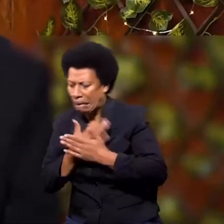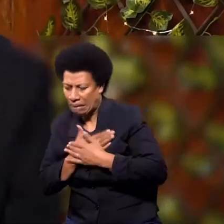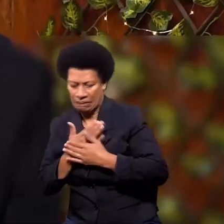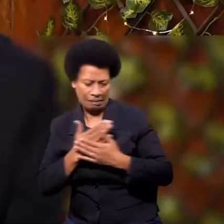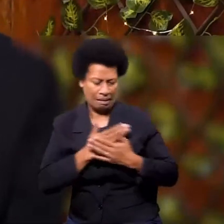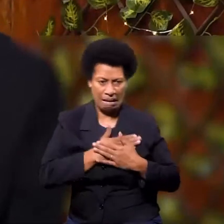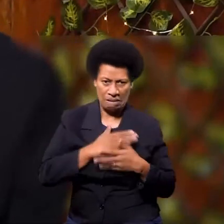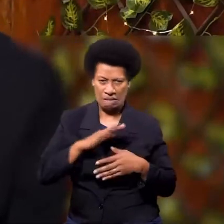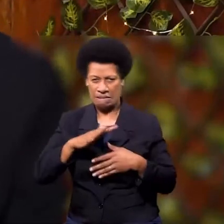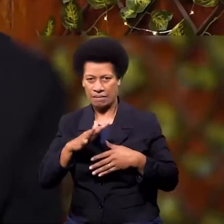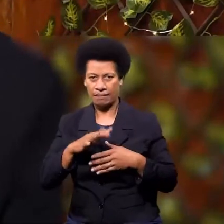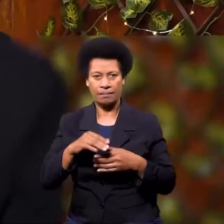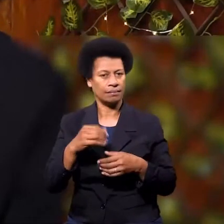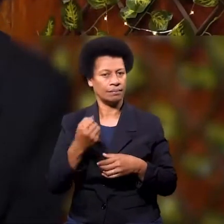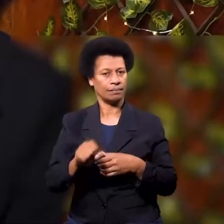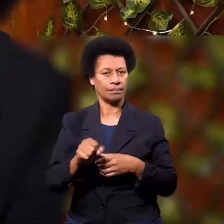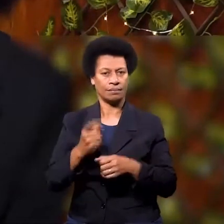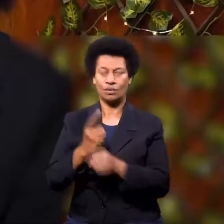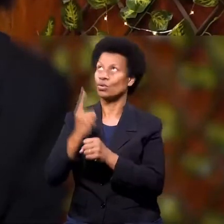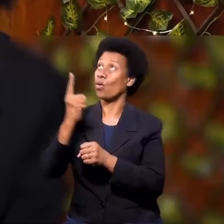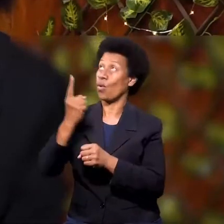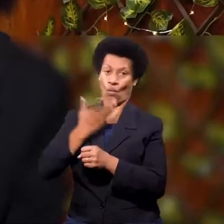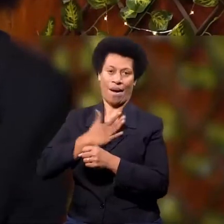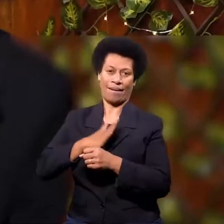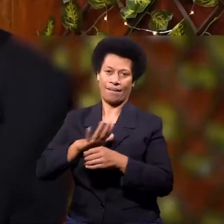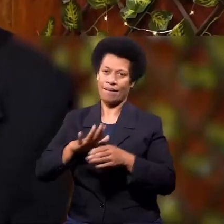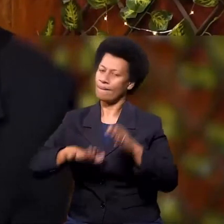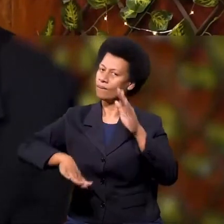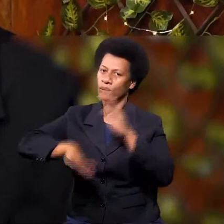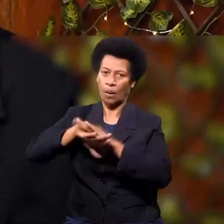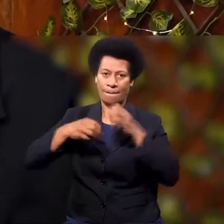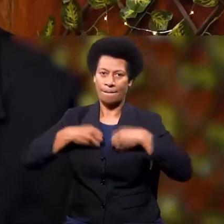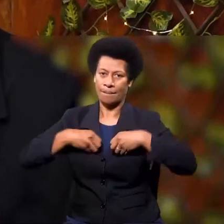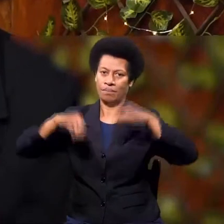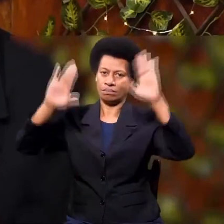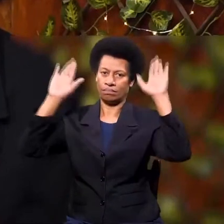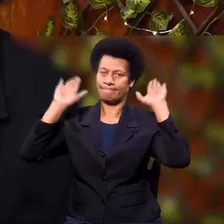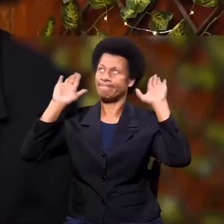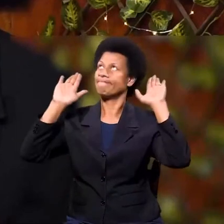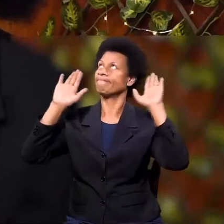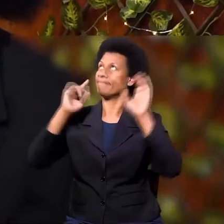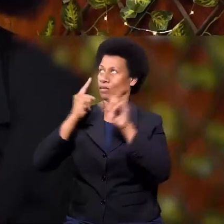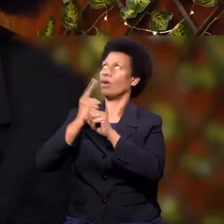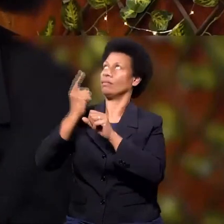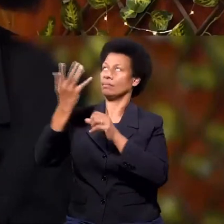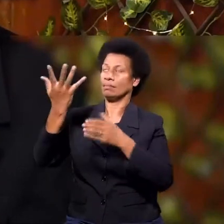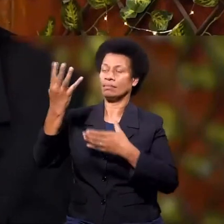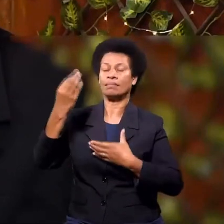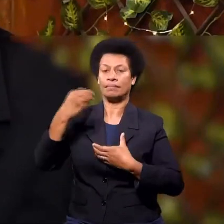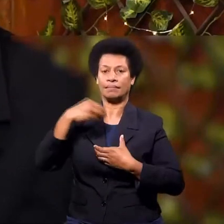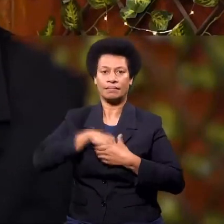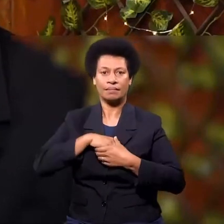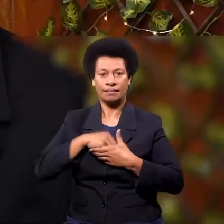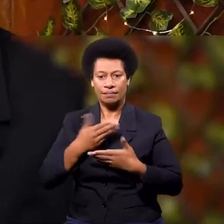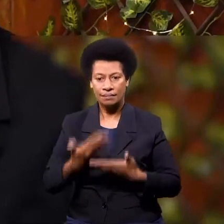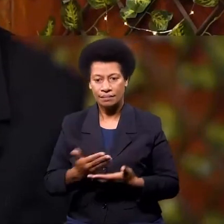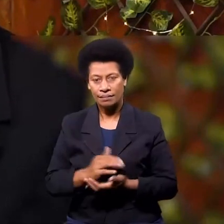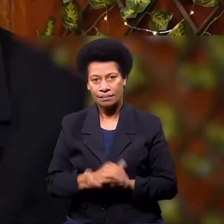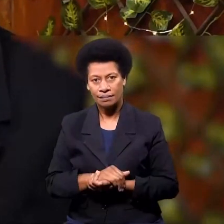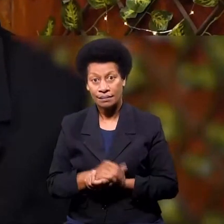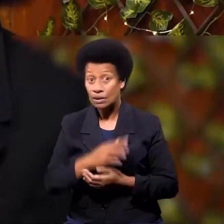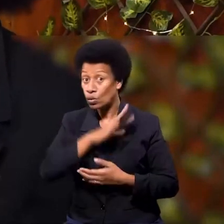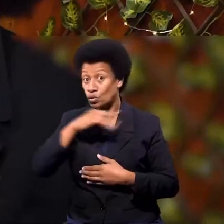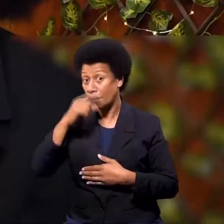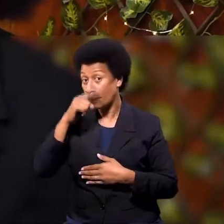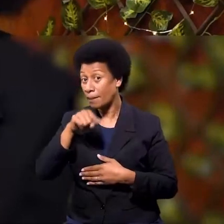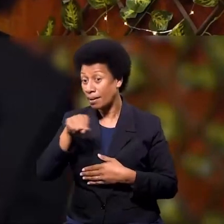mentioned that, you know, God requires complete devotion when we come into him. You know, when we read the Bible, we find that the Israelites, when they are, you know,